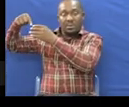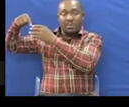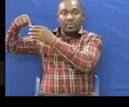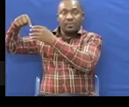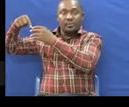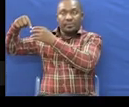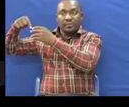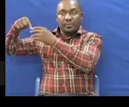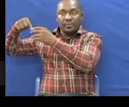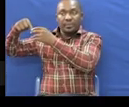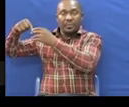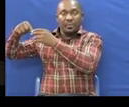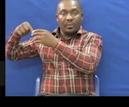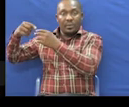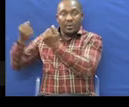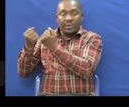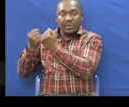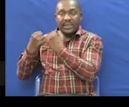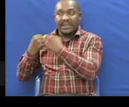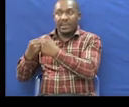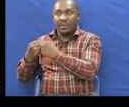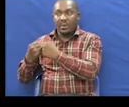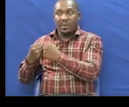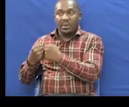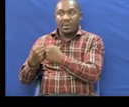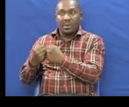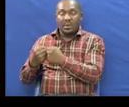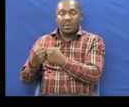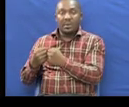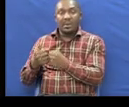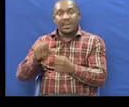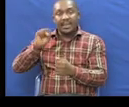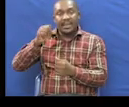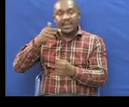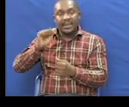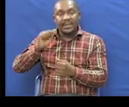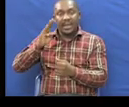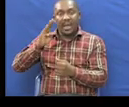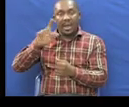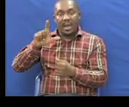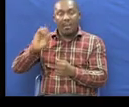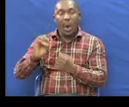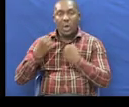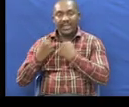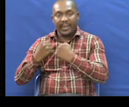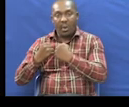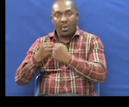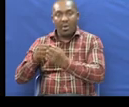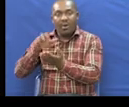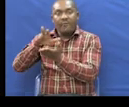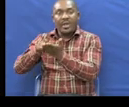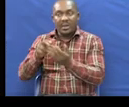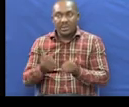into this configuration which is stable. So this is stable configuration. Stable